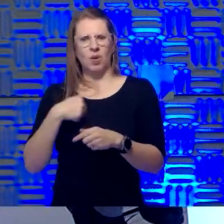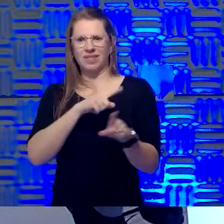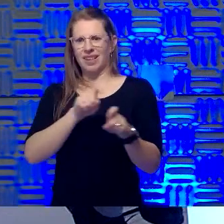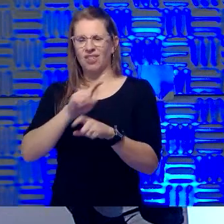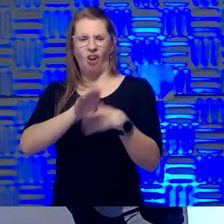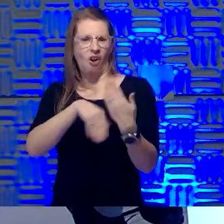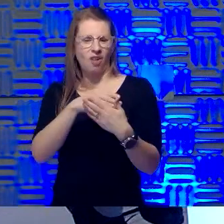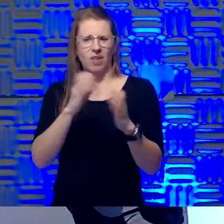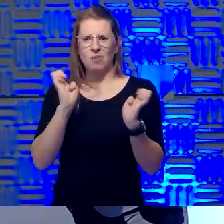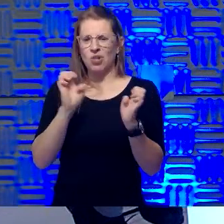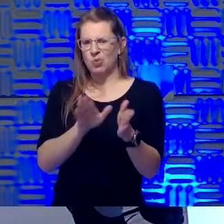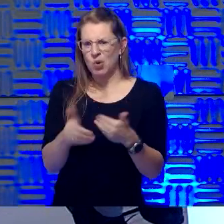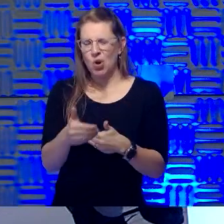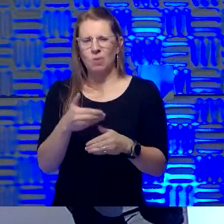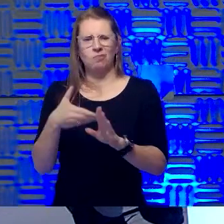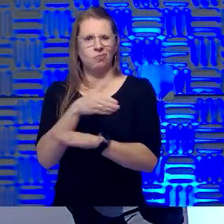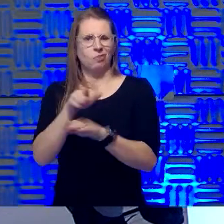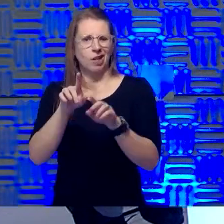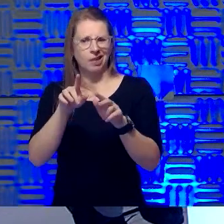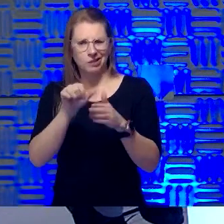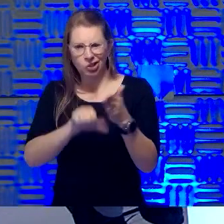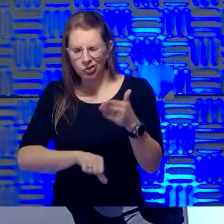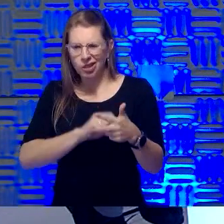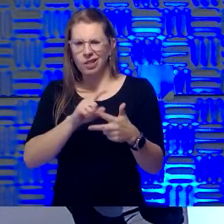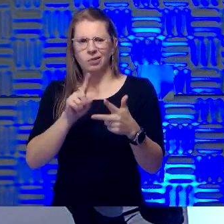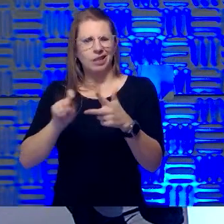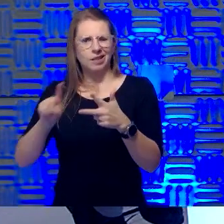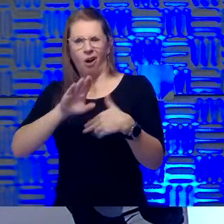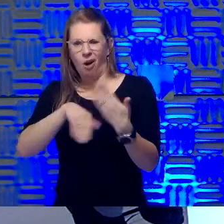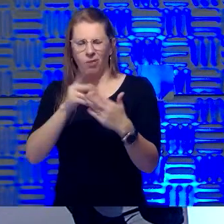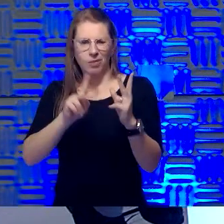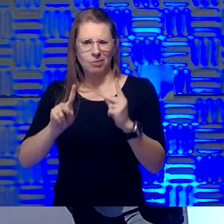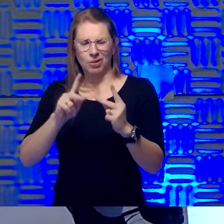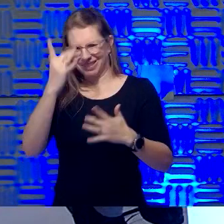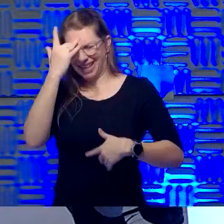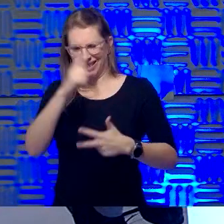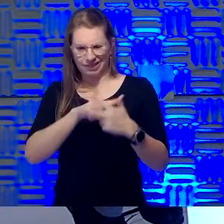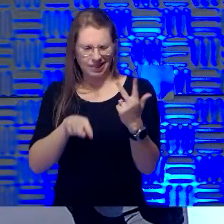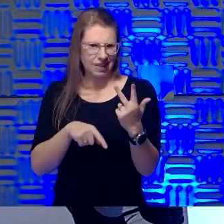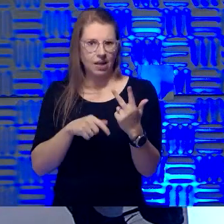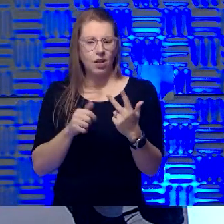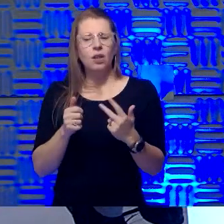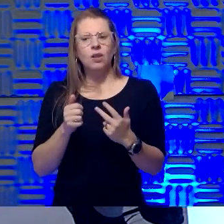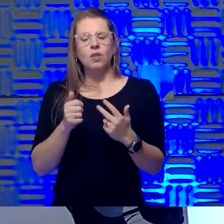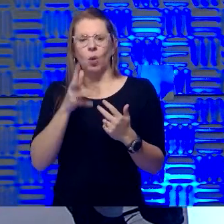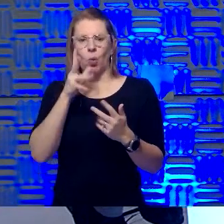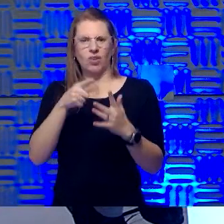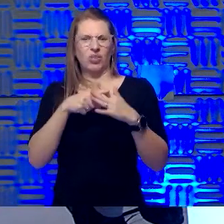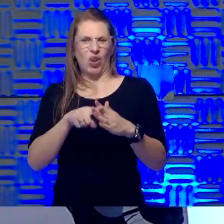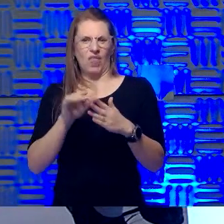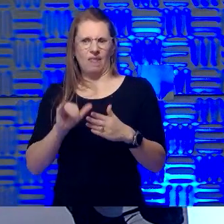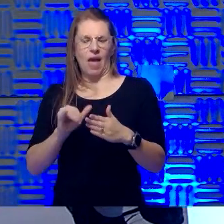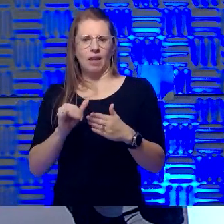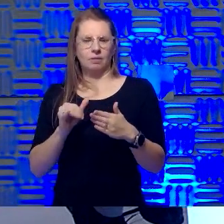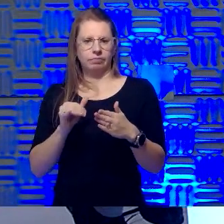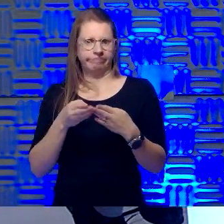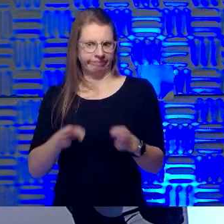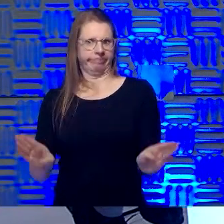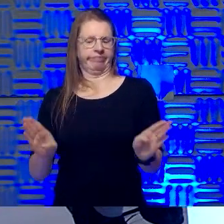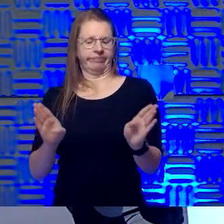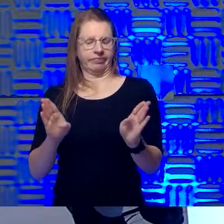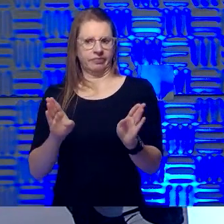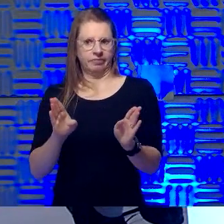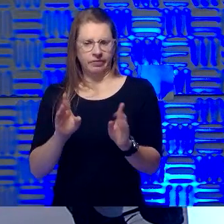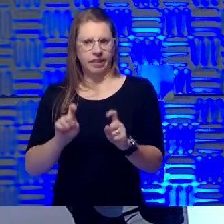room, we test all the pre-ops, we test the people who are sick. So the reality is there's only a few people. So we'll have that going pretty soon, I think. And